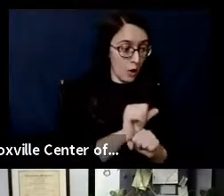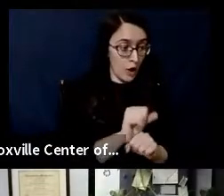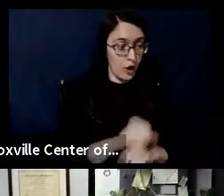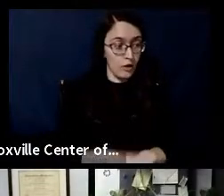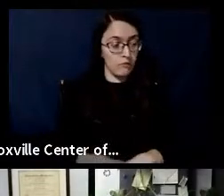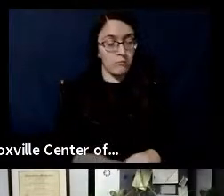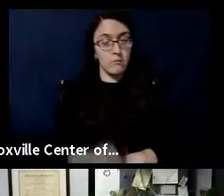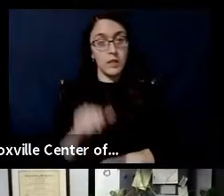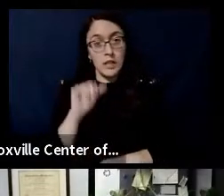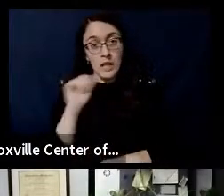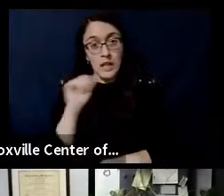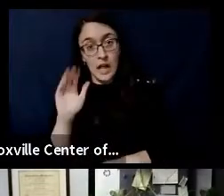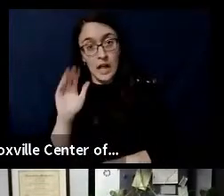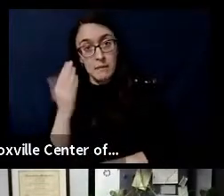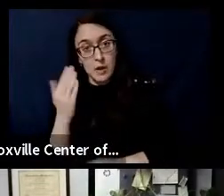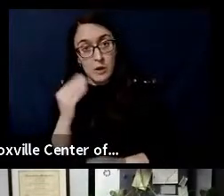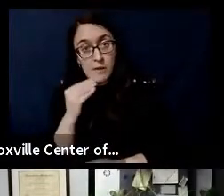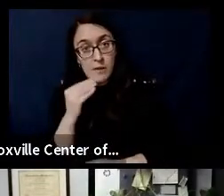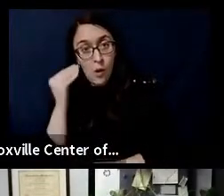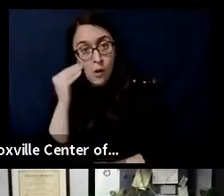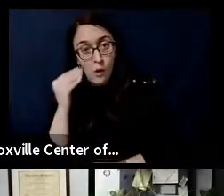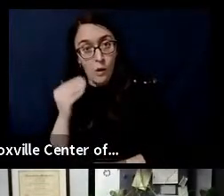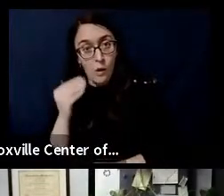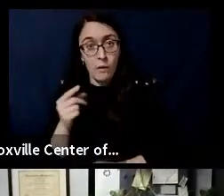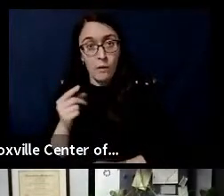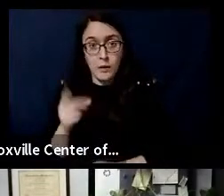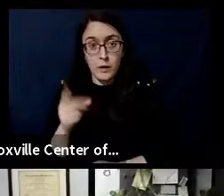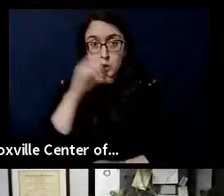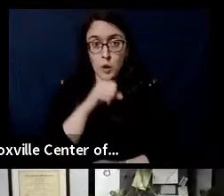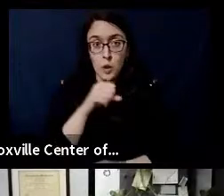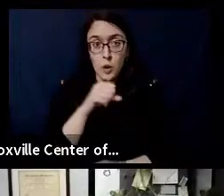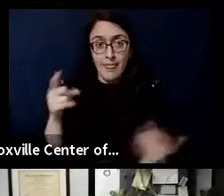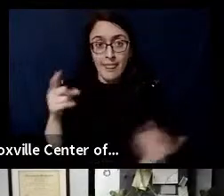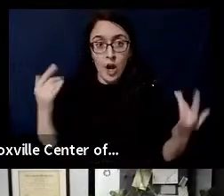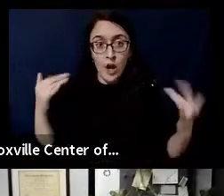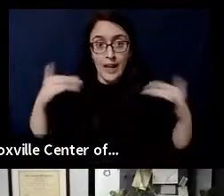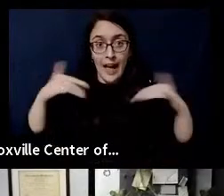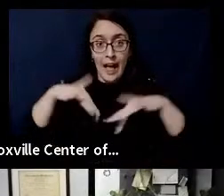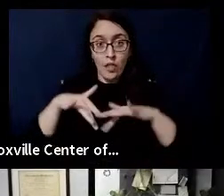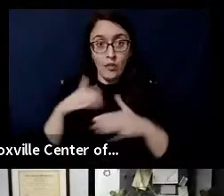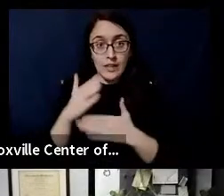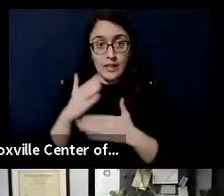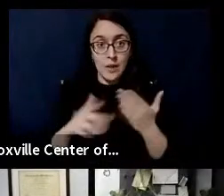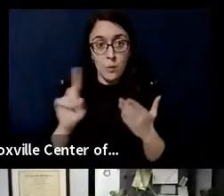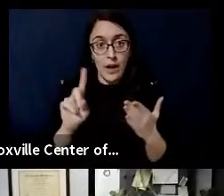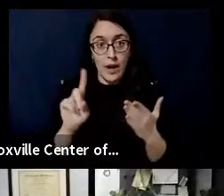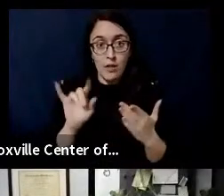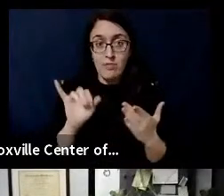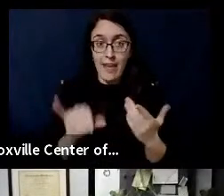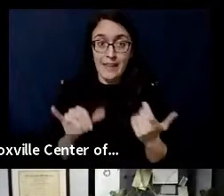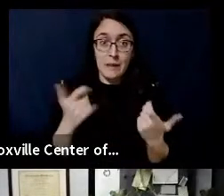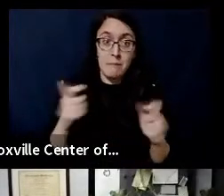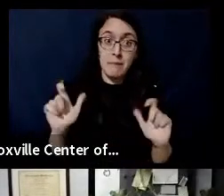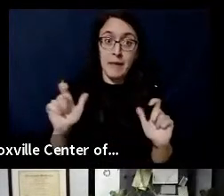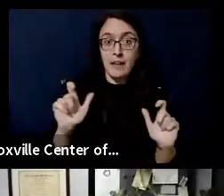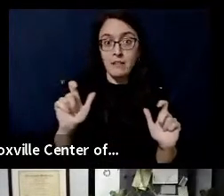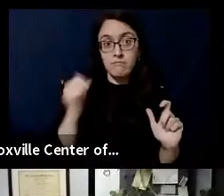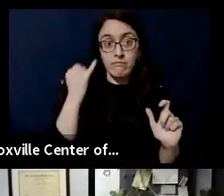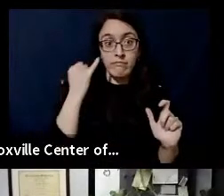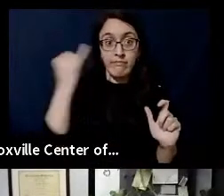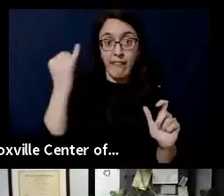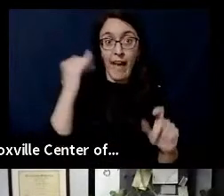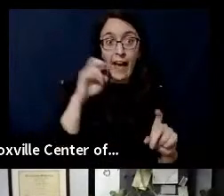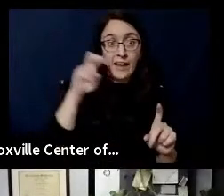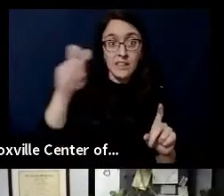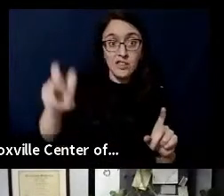equally at home. Assuming they're gathering somewhere is kind of a big leap. since we can't see